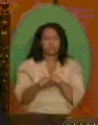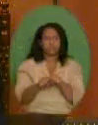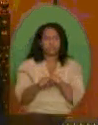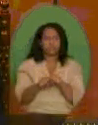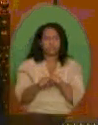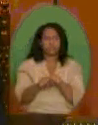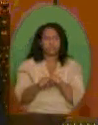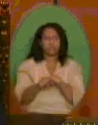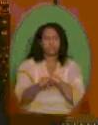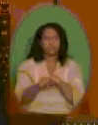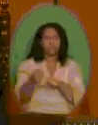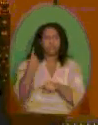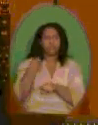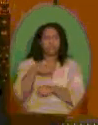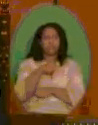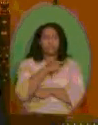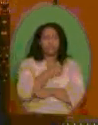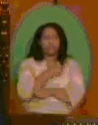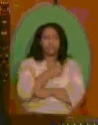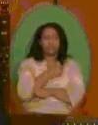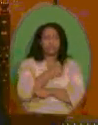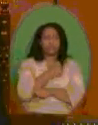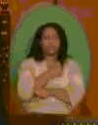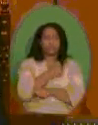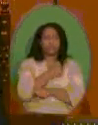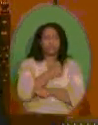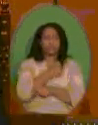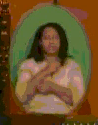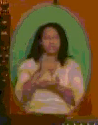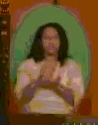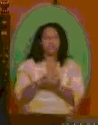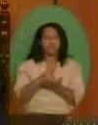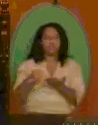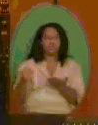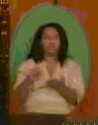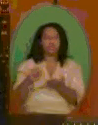this exercise, we are going to be removing